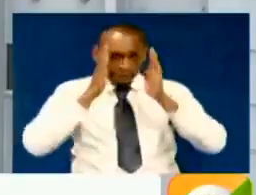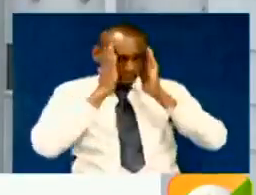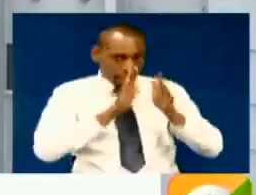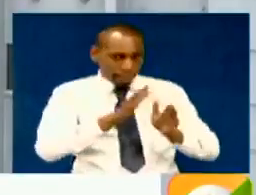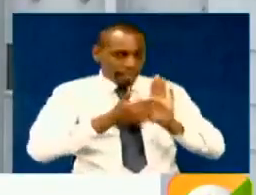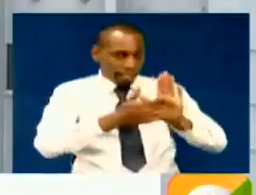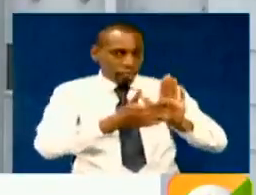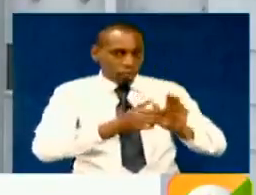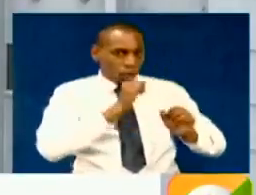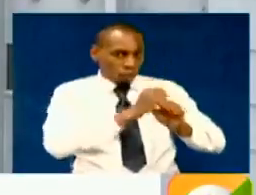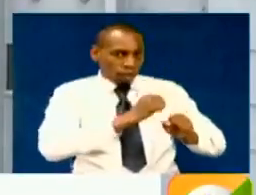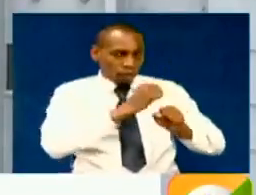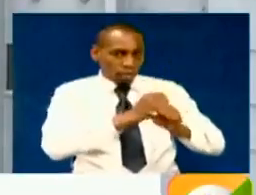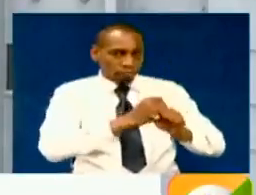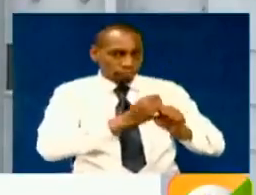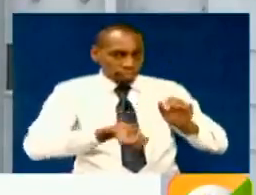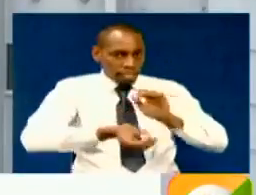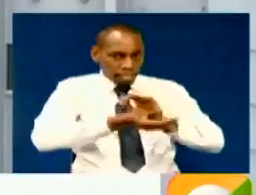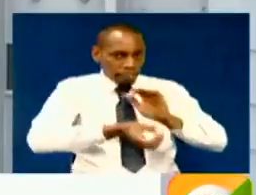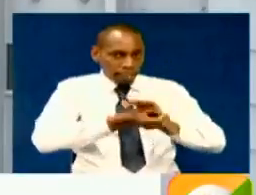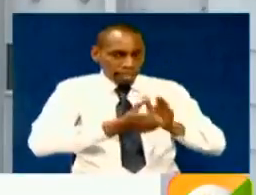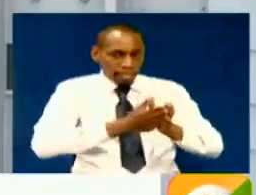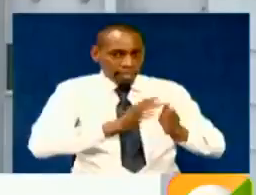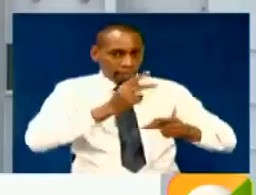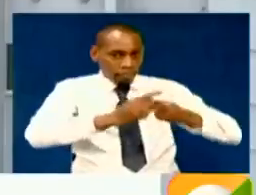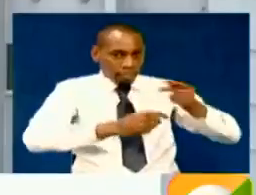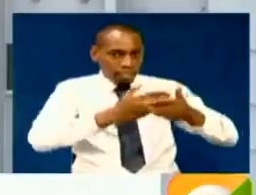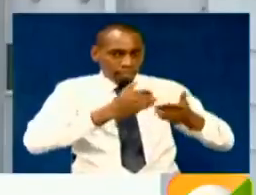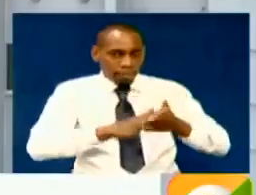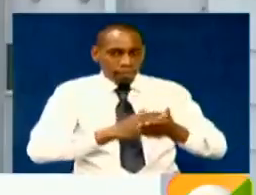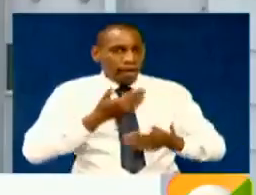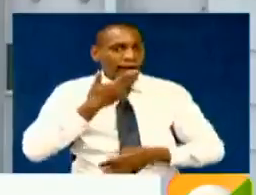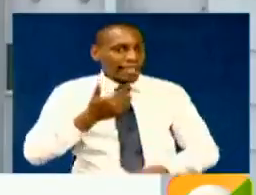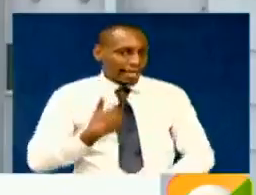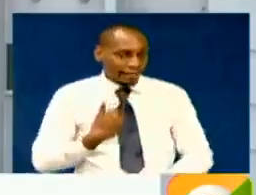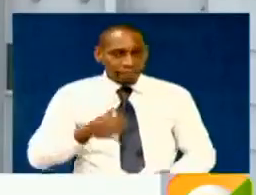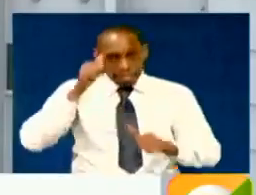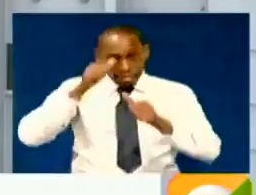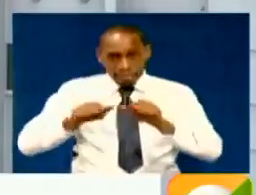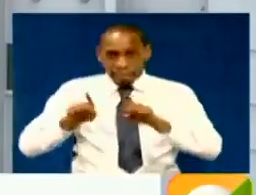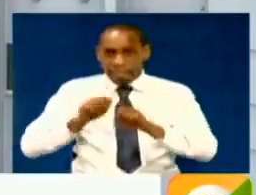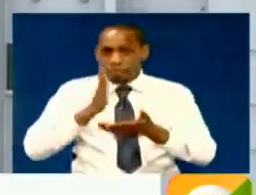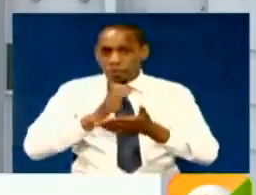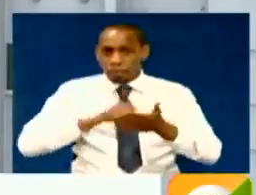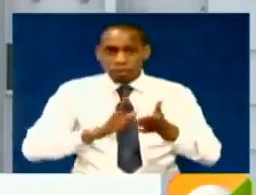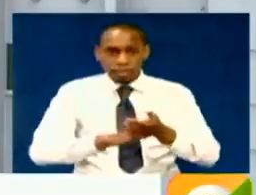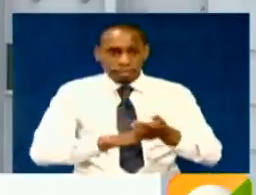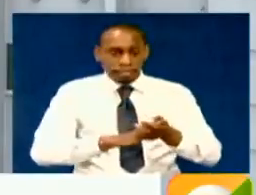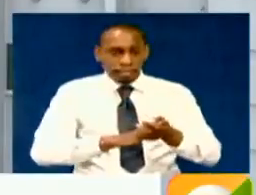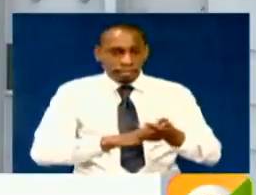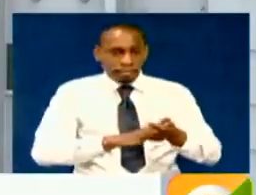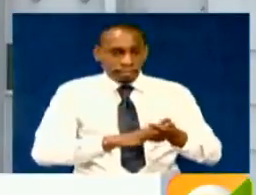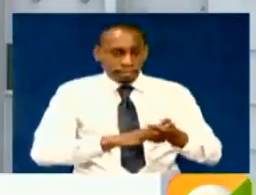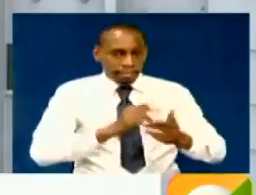you showing the working, the formula you used before arriving at your answer? Remember even the fact that the formula,